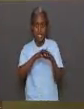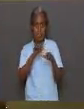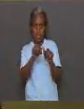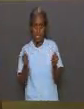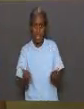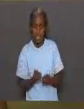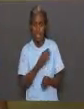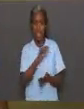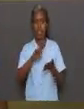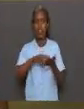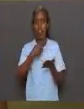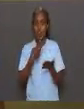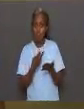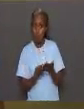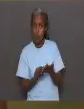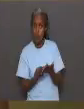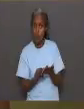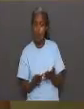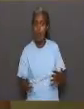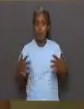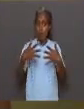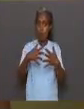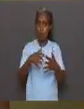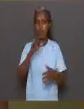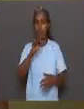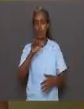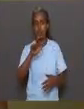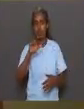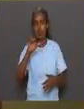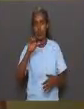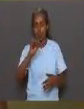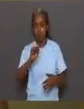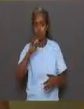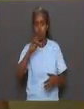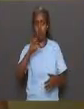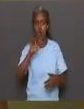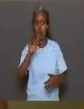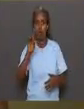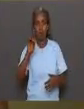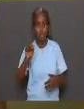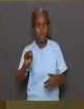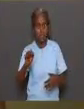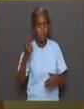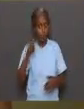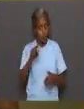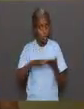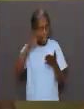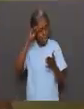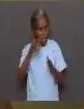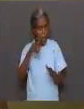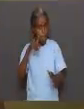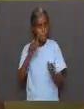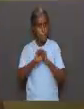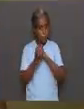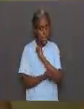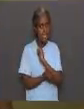area and volume of composed solids. You will learn basic